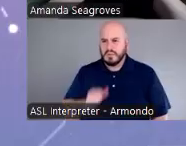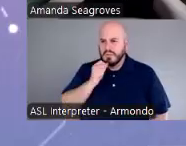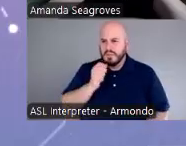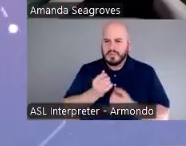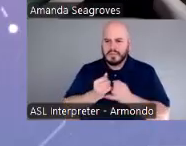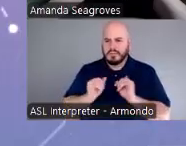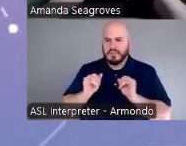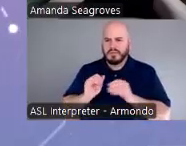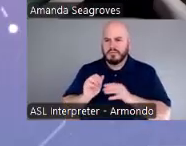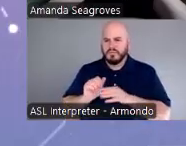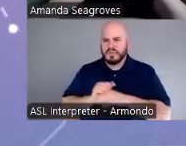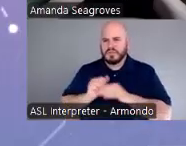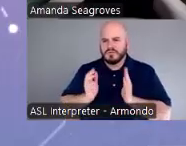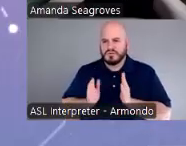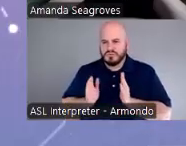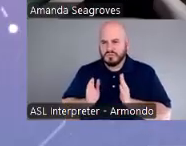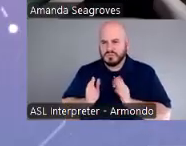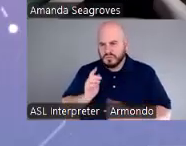I'd be unable